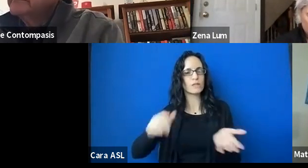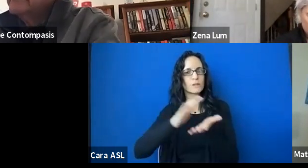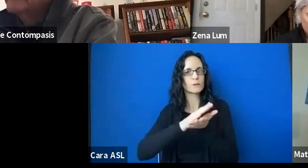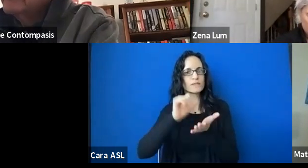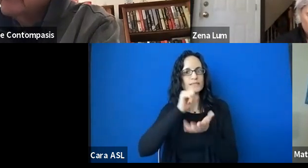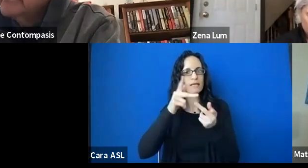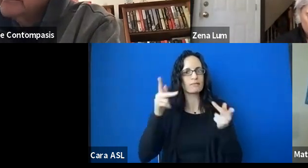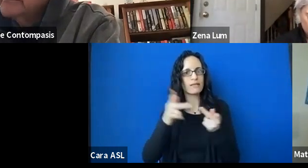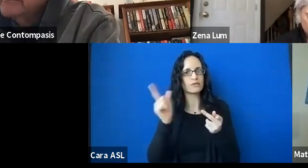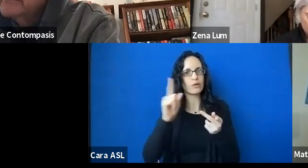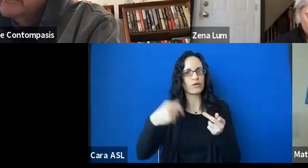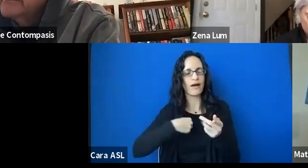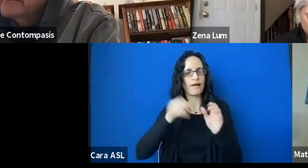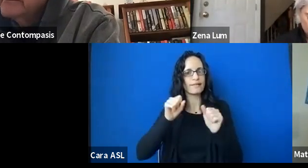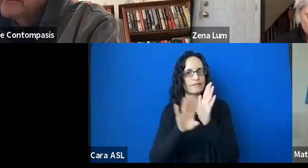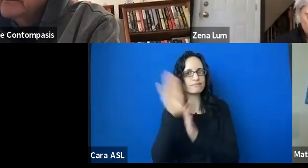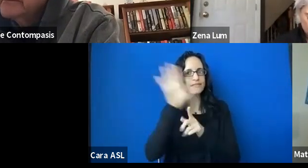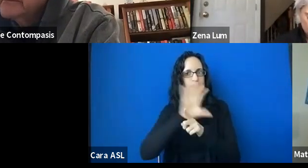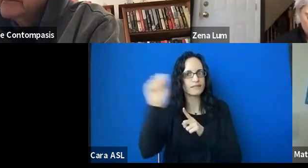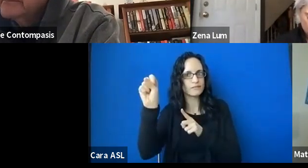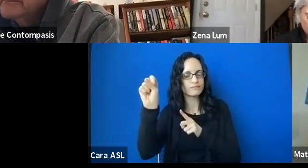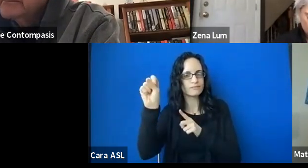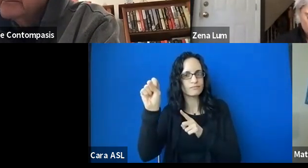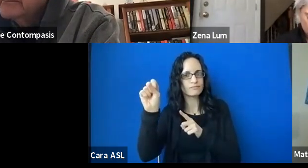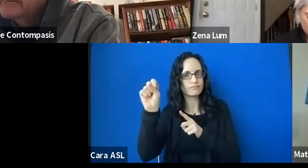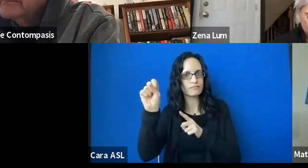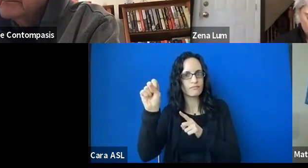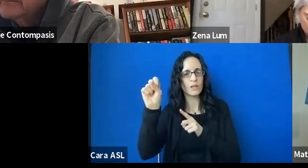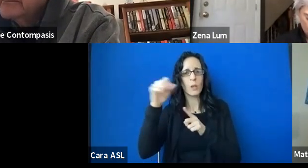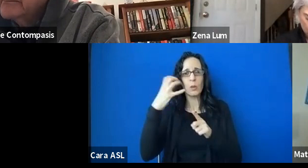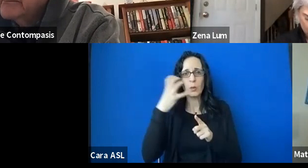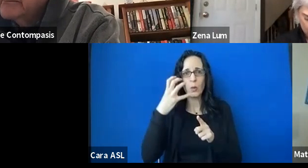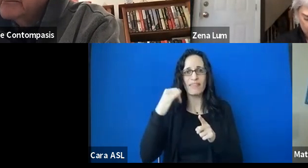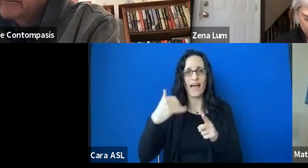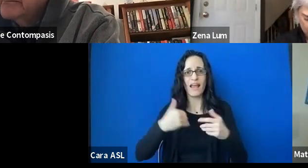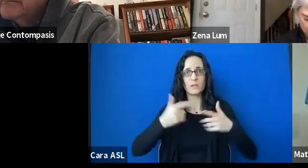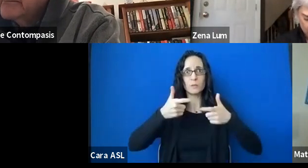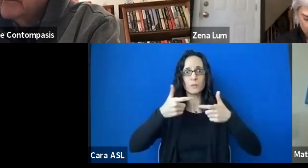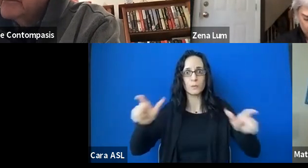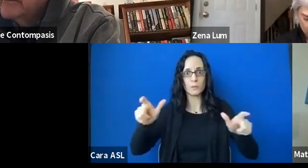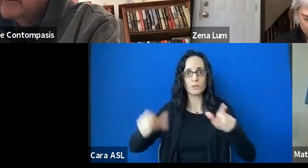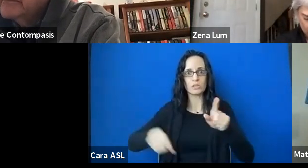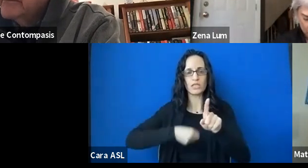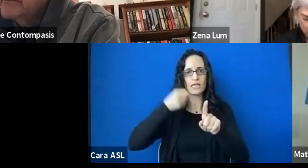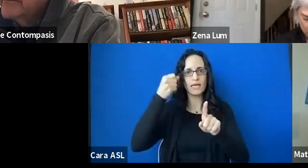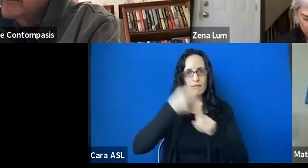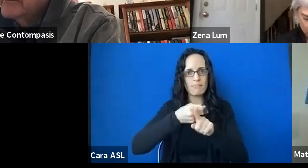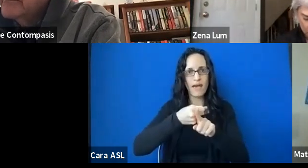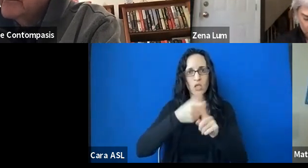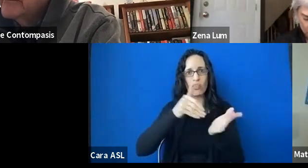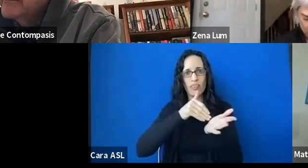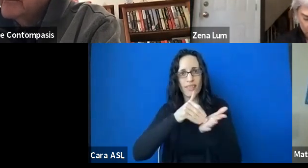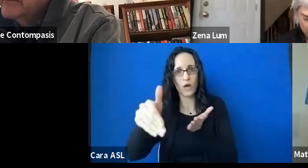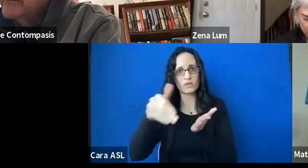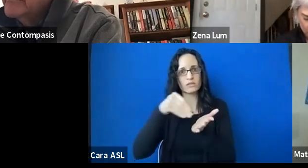going to be highly successful, and what the enormous impact is on the thousands and thousands of